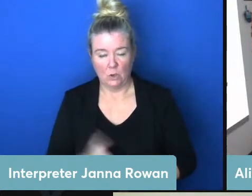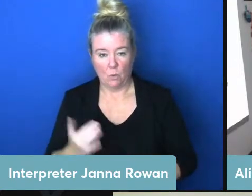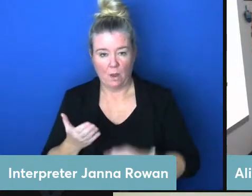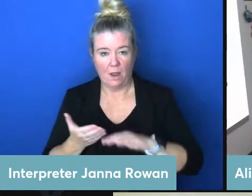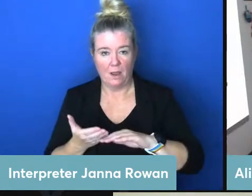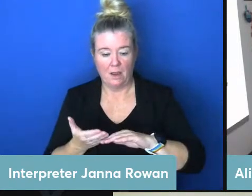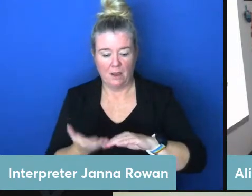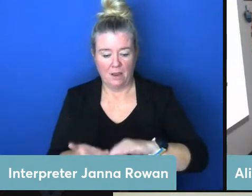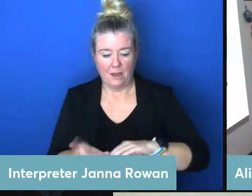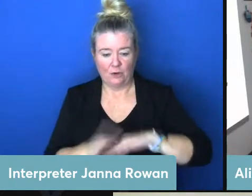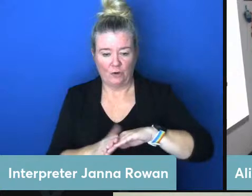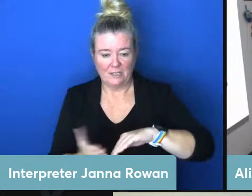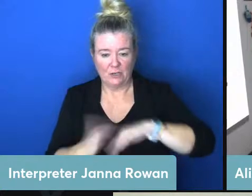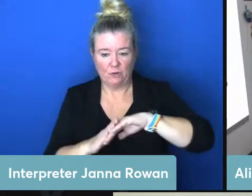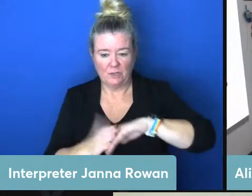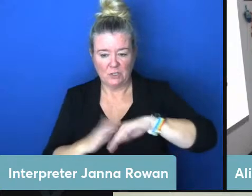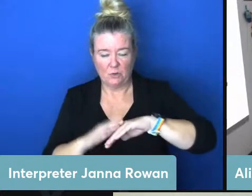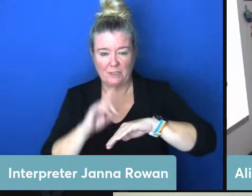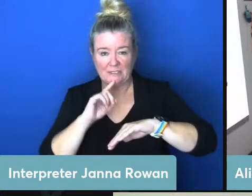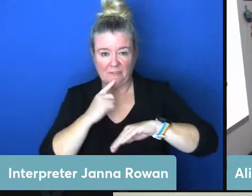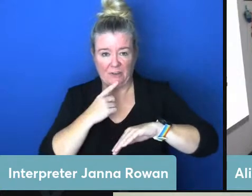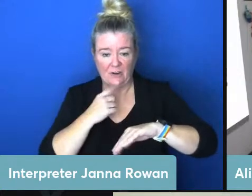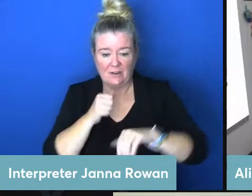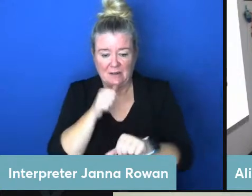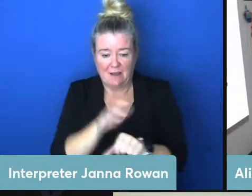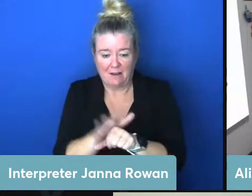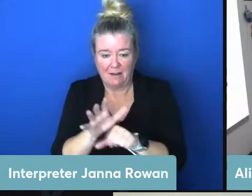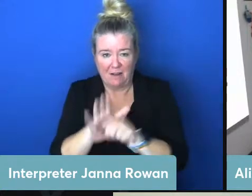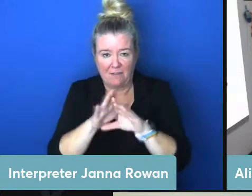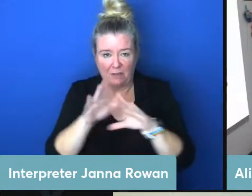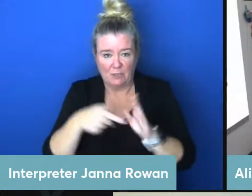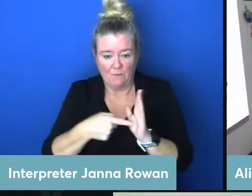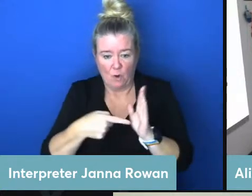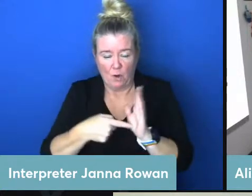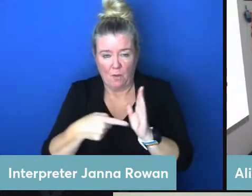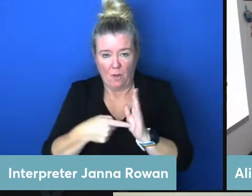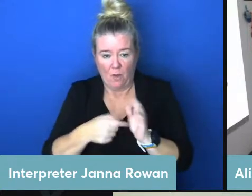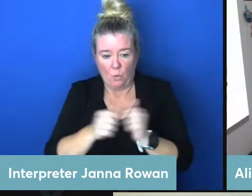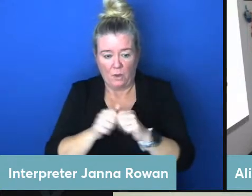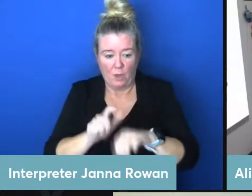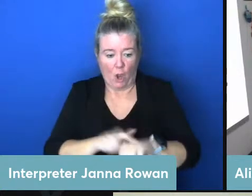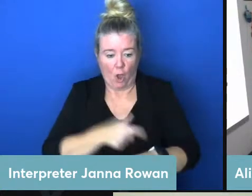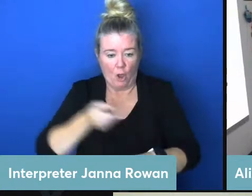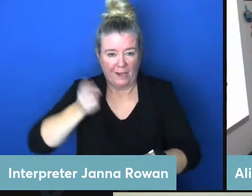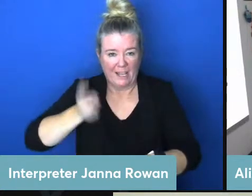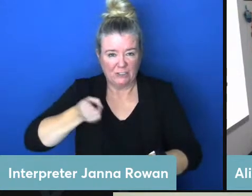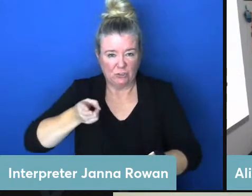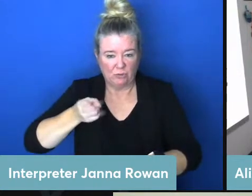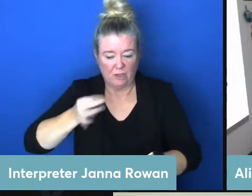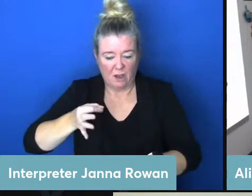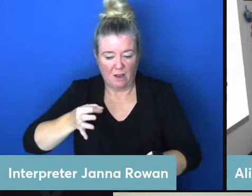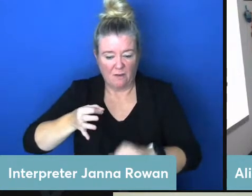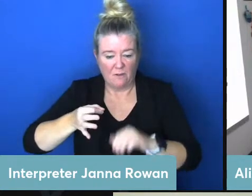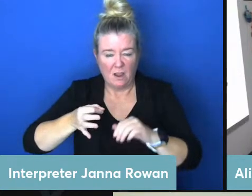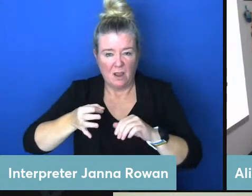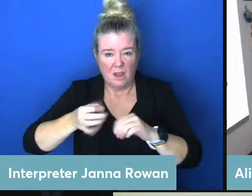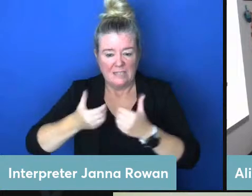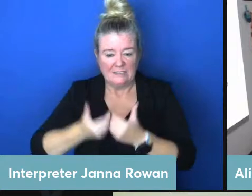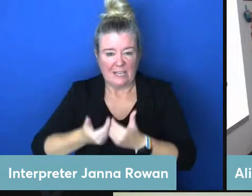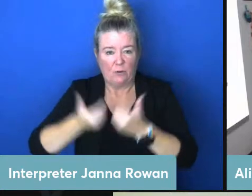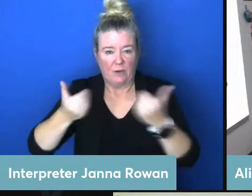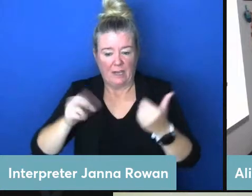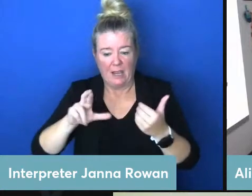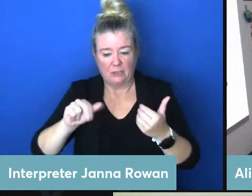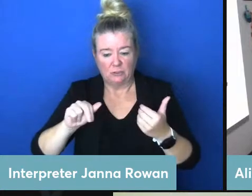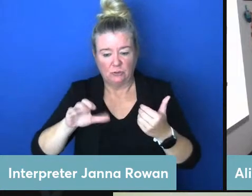increasingly severe lack of affordable housing and a long history of deeply rooted housing segregation by race